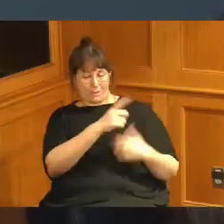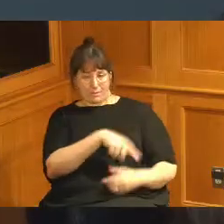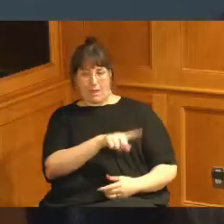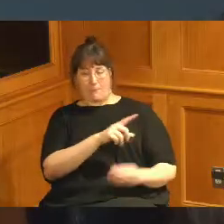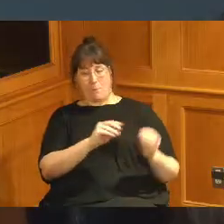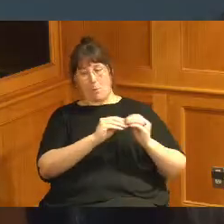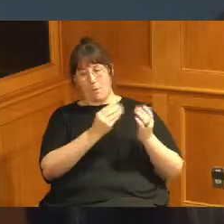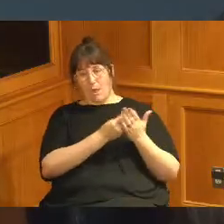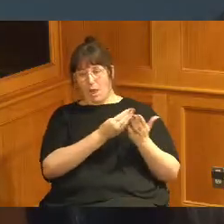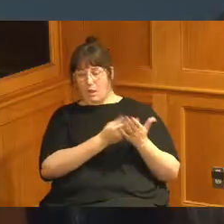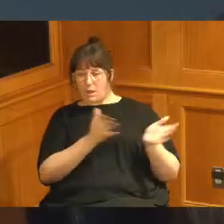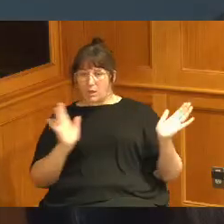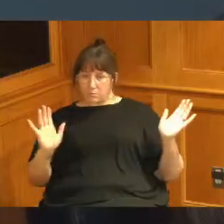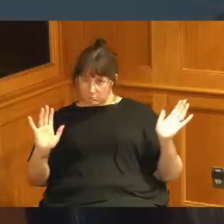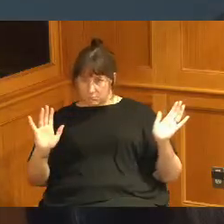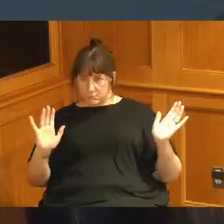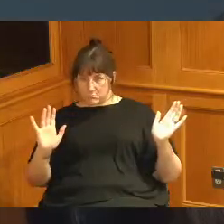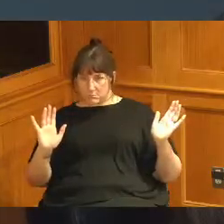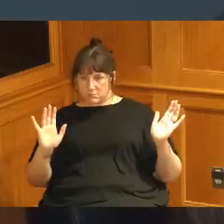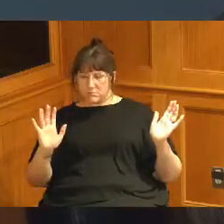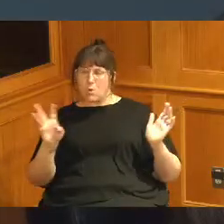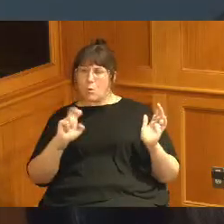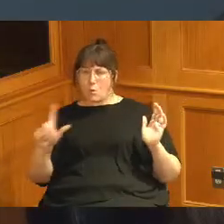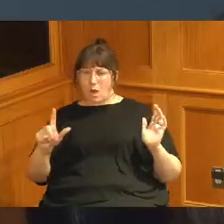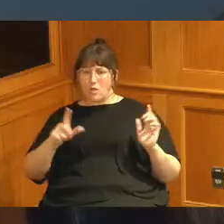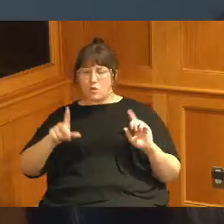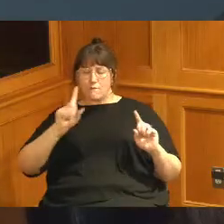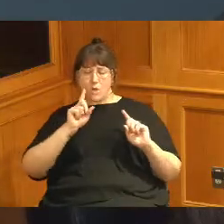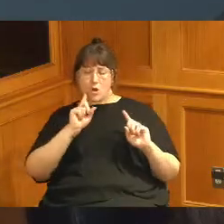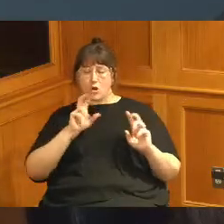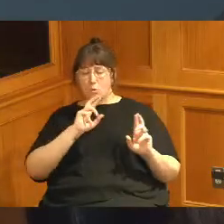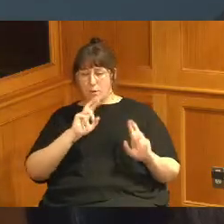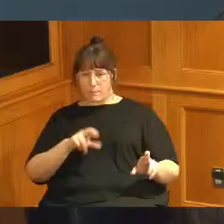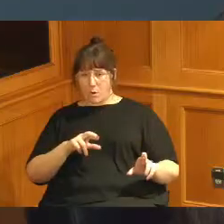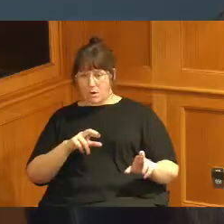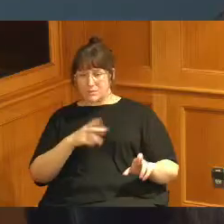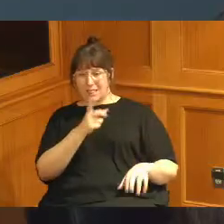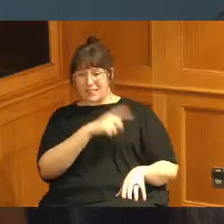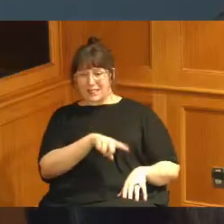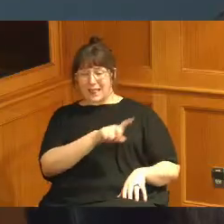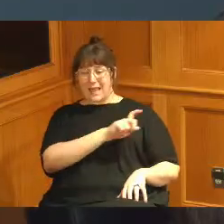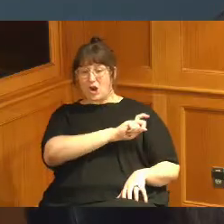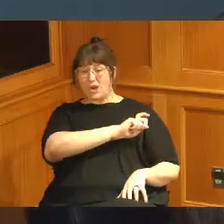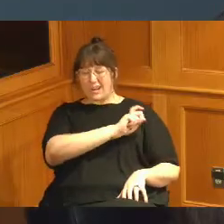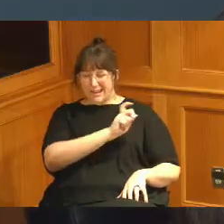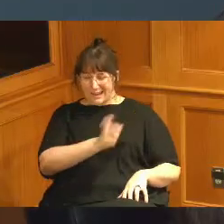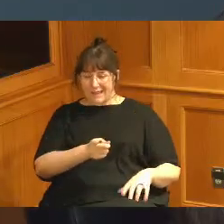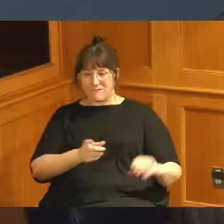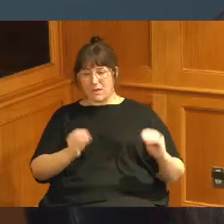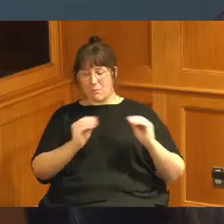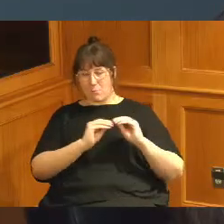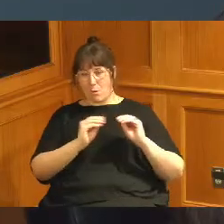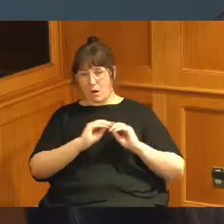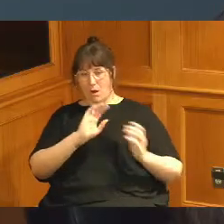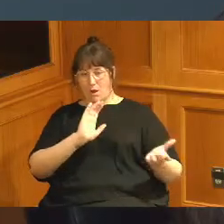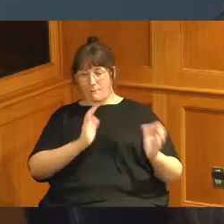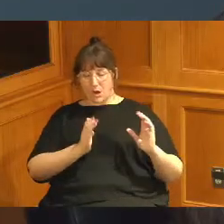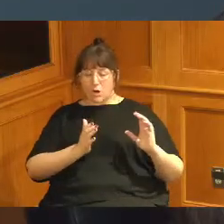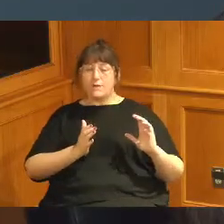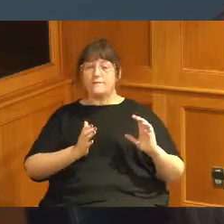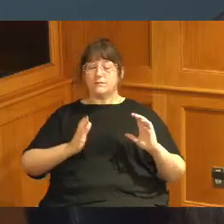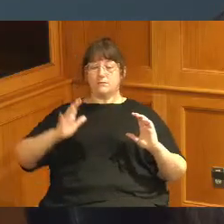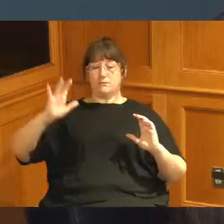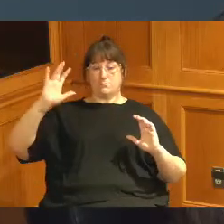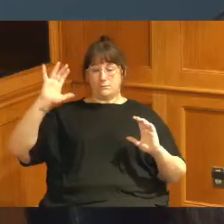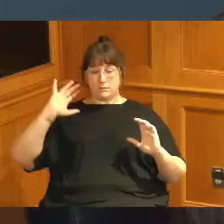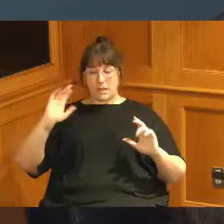money? Well, you've heard in the report that they are giving more than they ever have given, and our people,